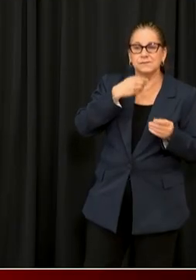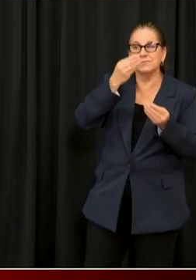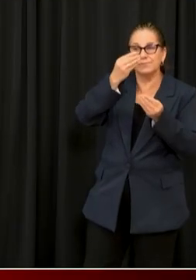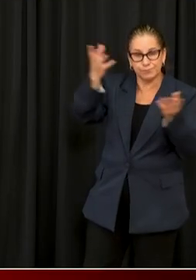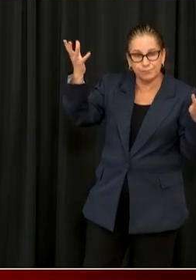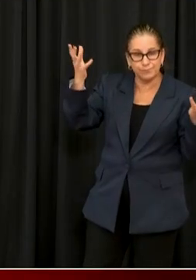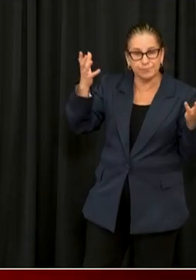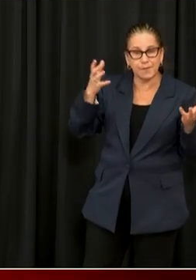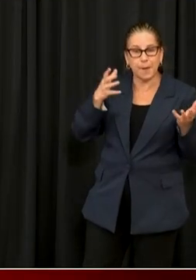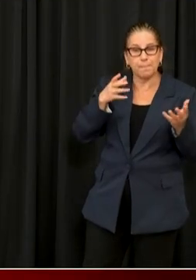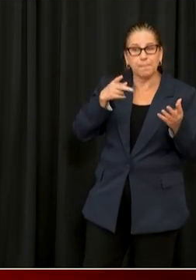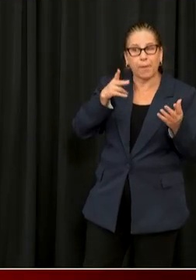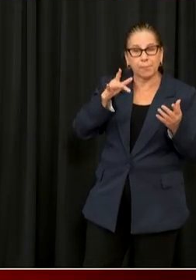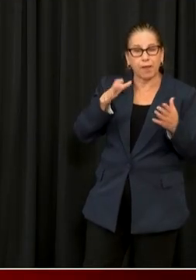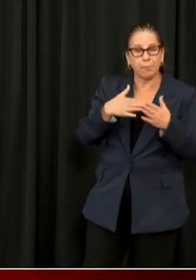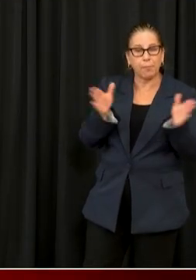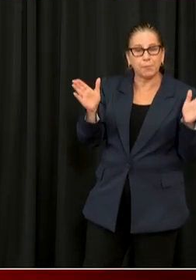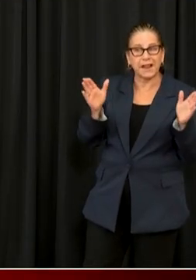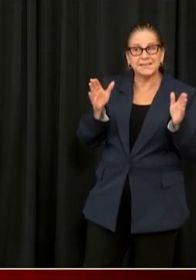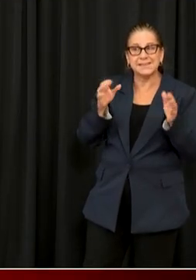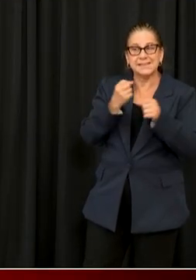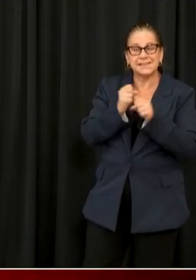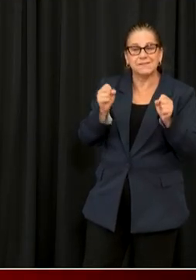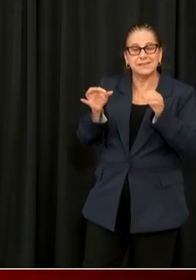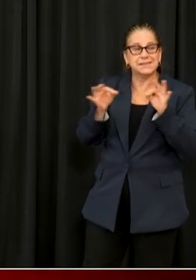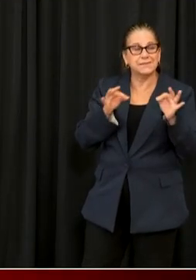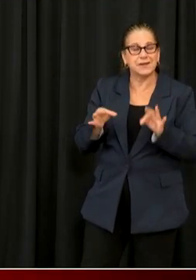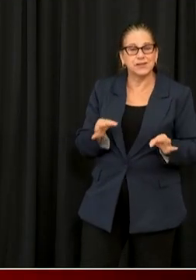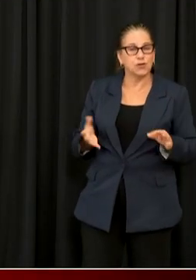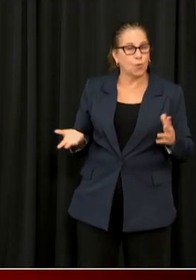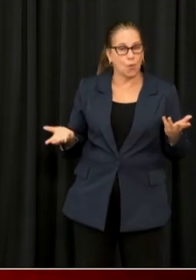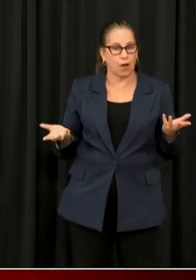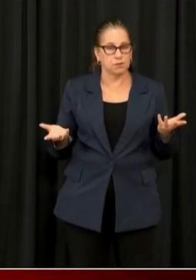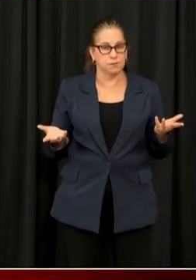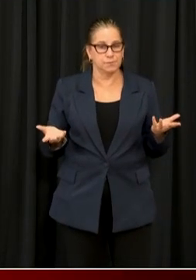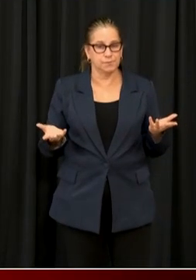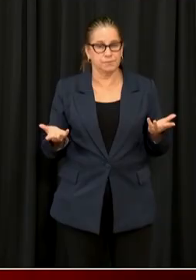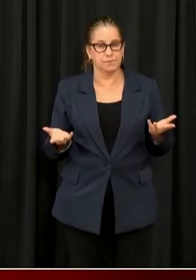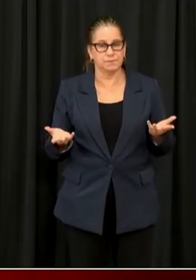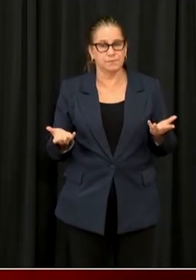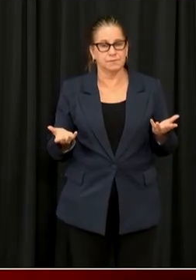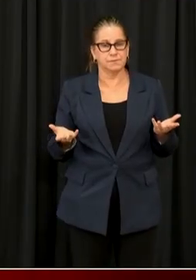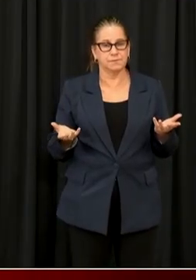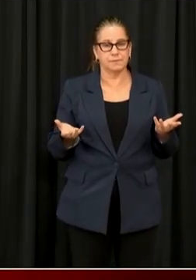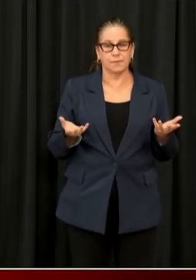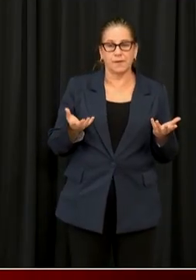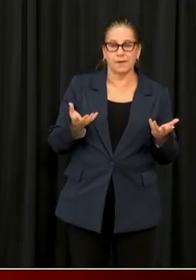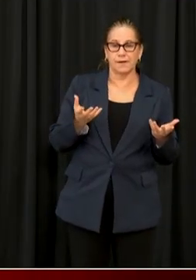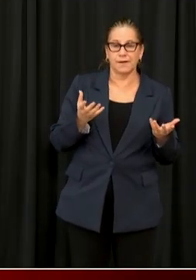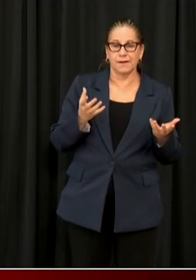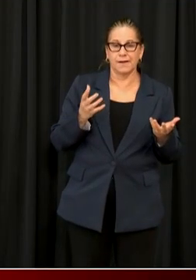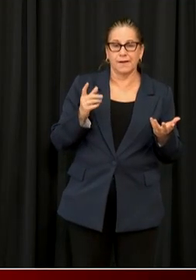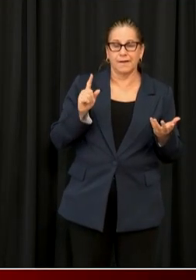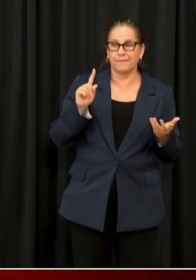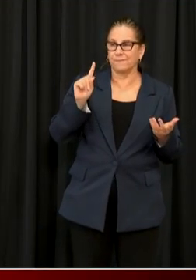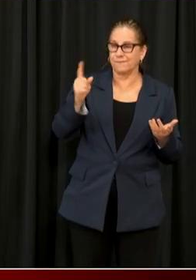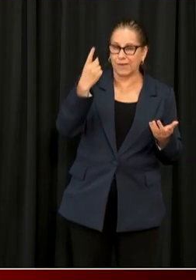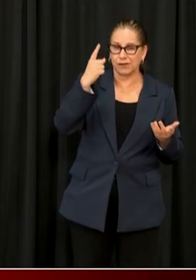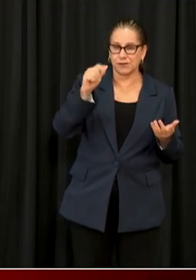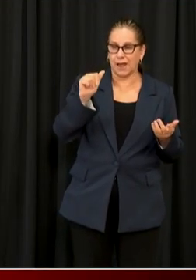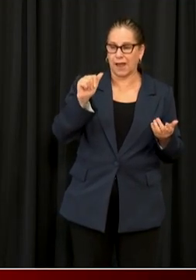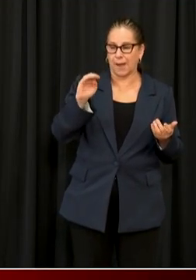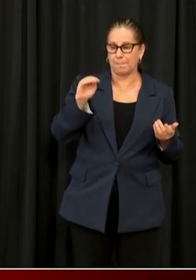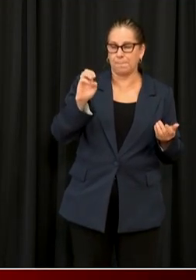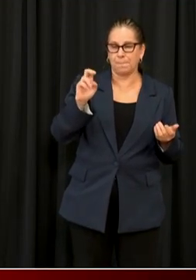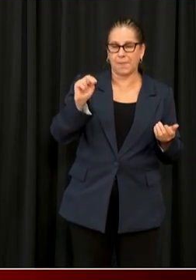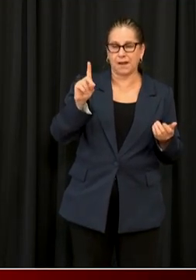there's a public health definition. And for public safety, this is a First Amendment demonstration in the District of